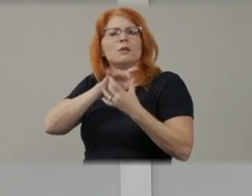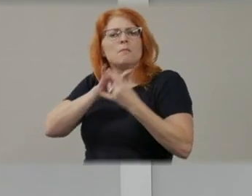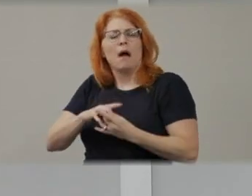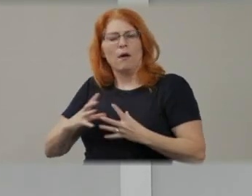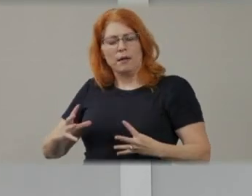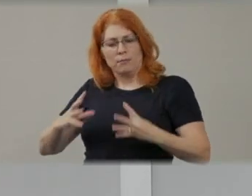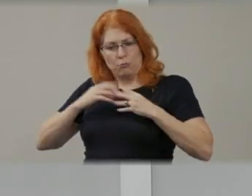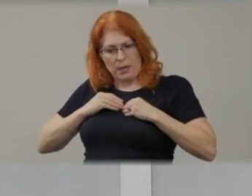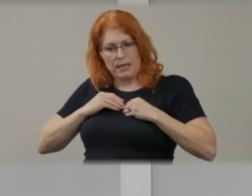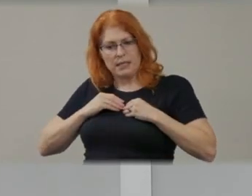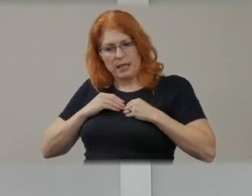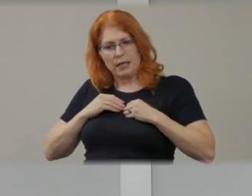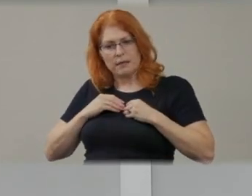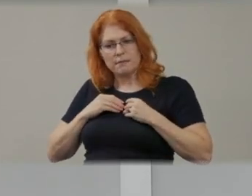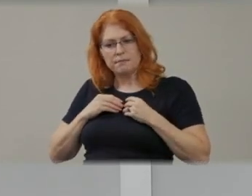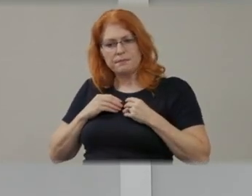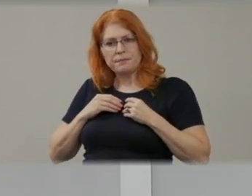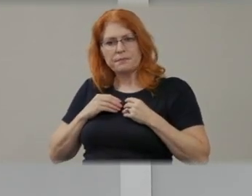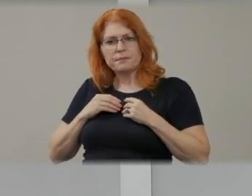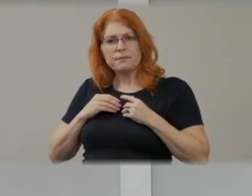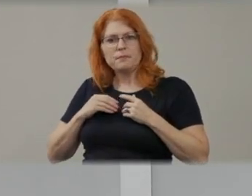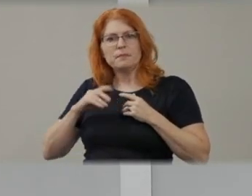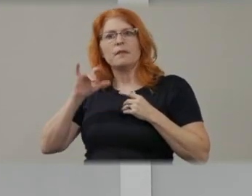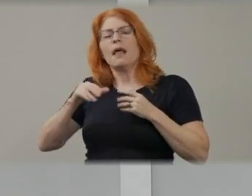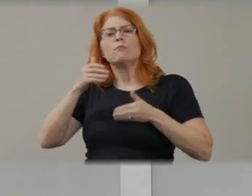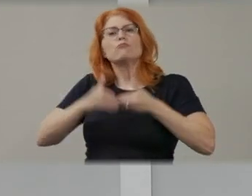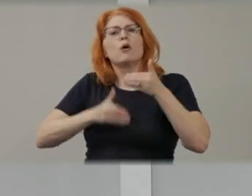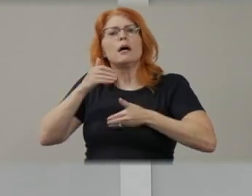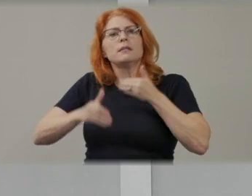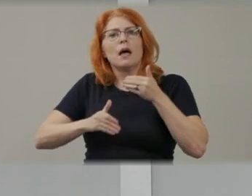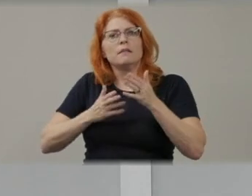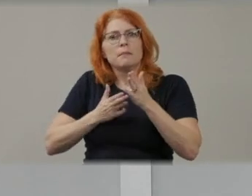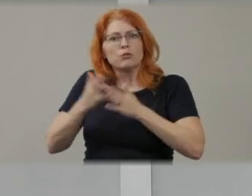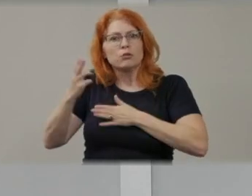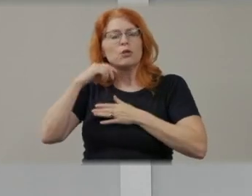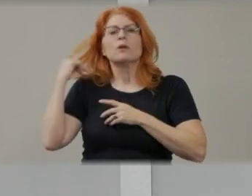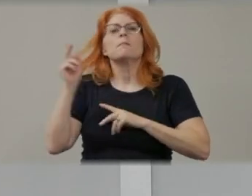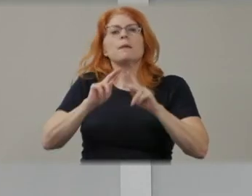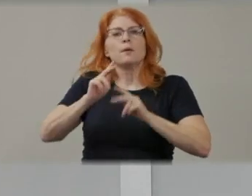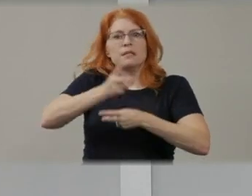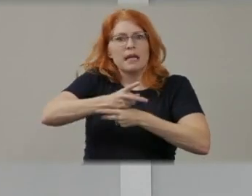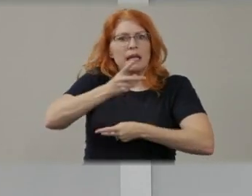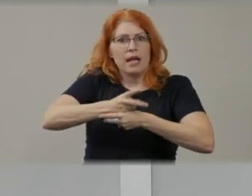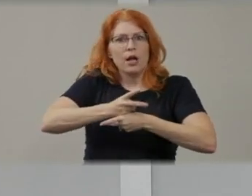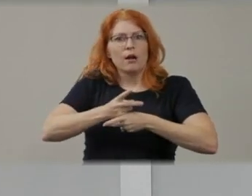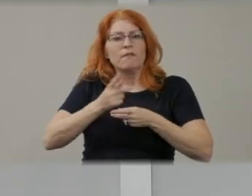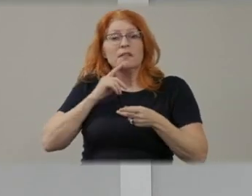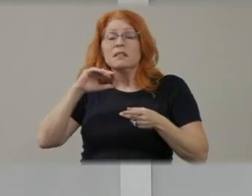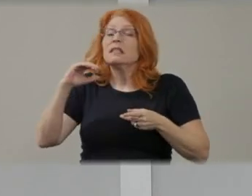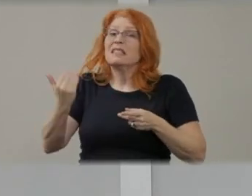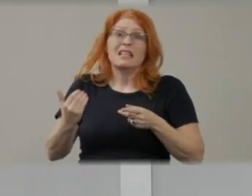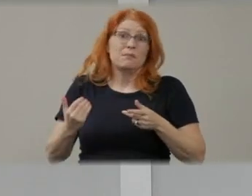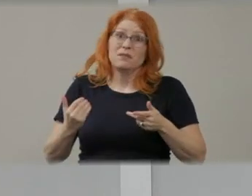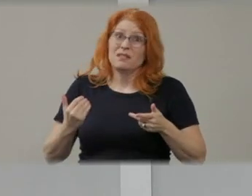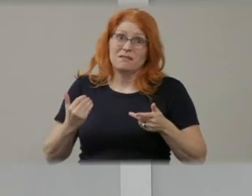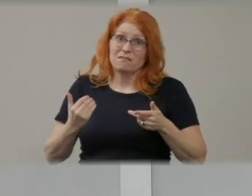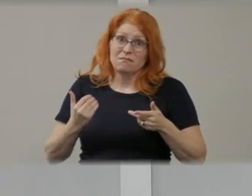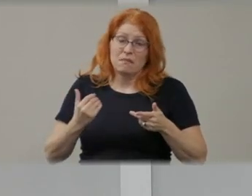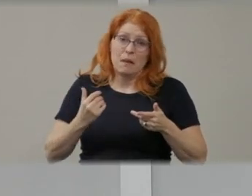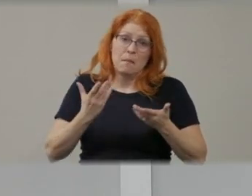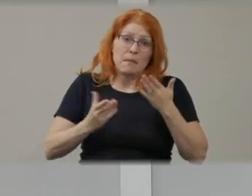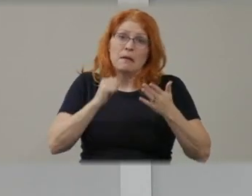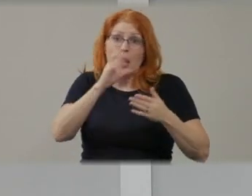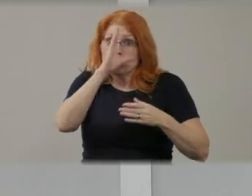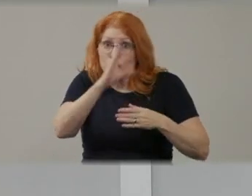embracing that process of trying to make sure that people are taken care of, even though it seems like it might not be directly affecting